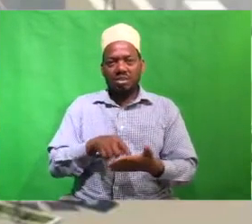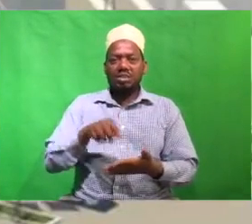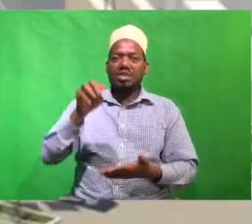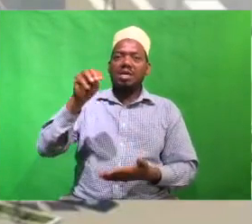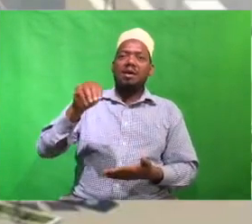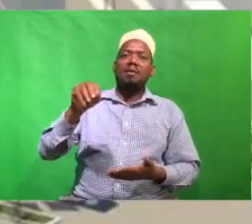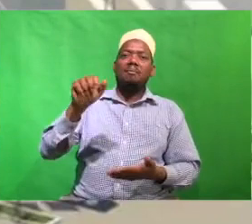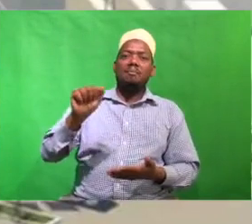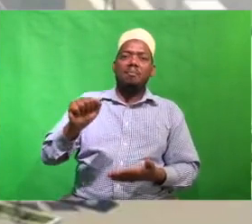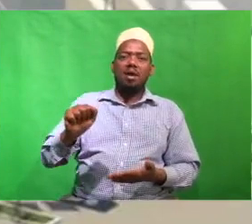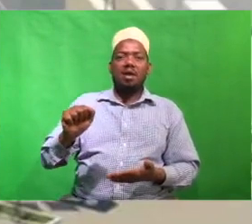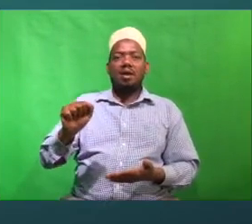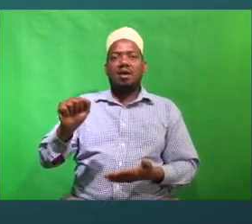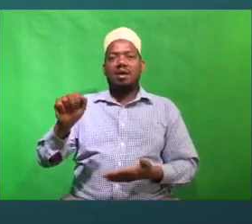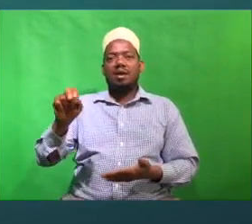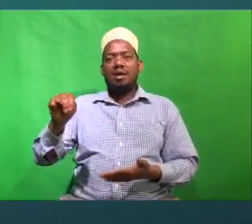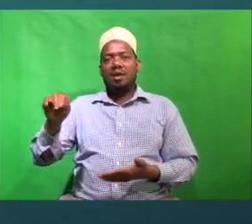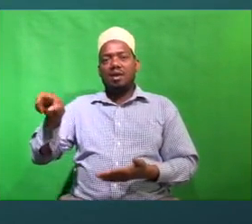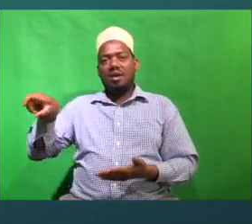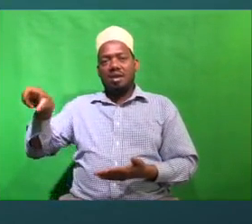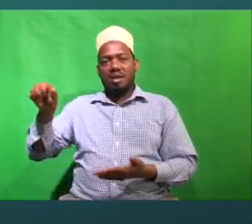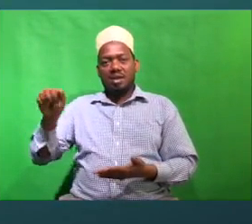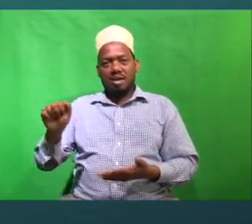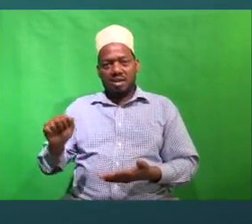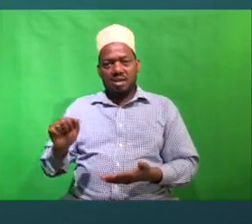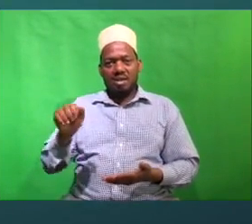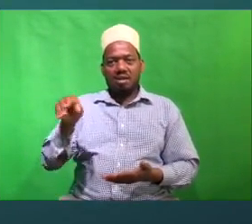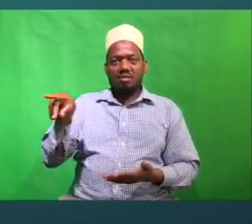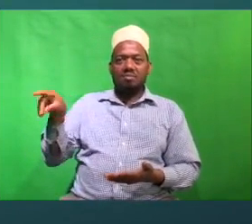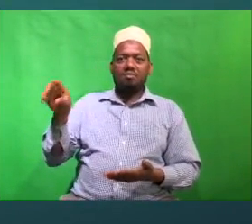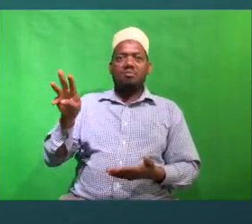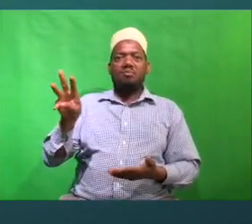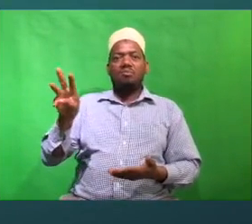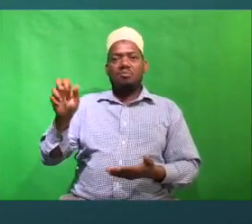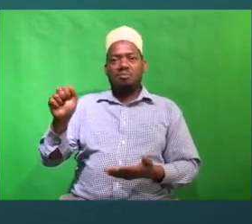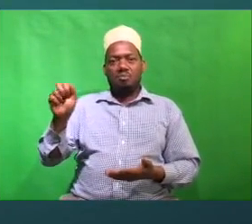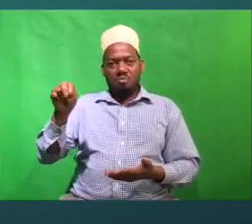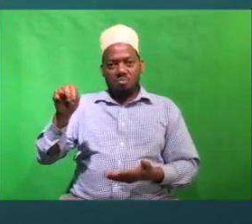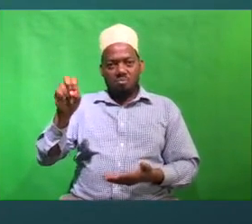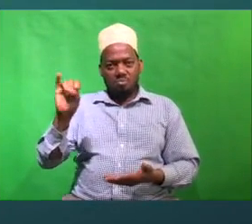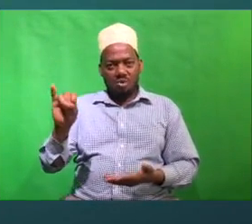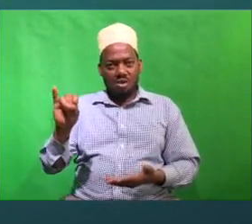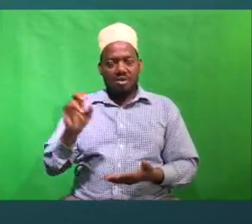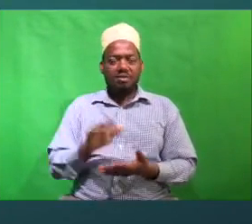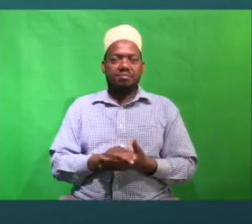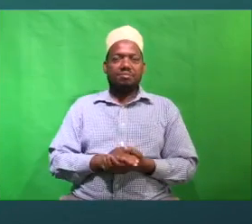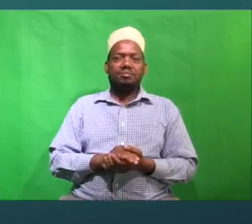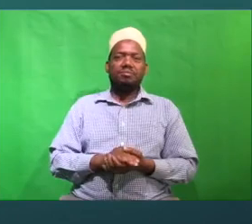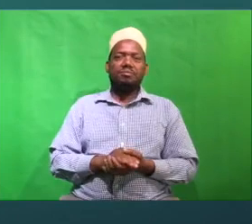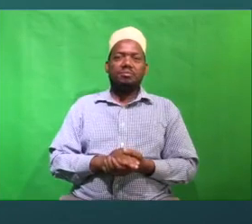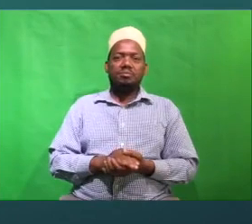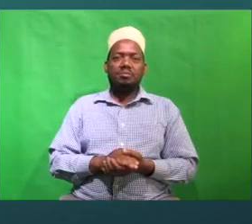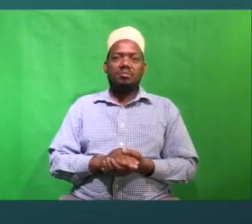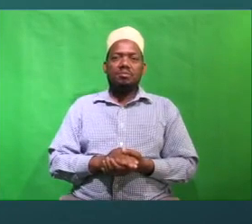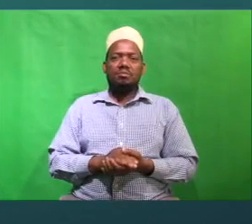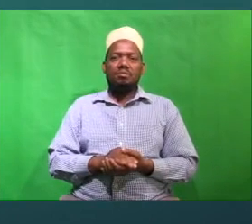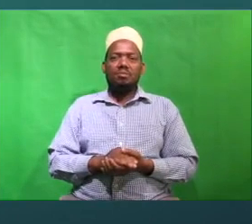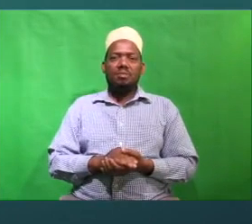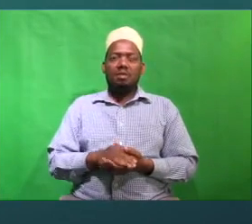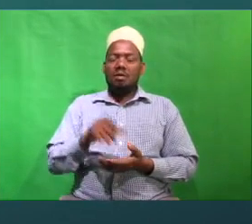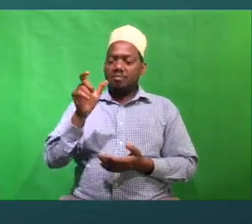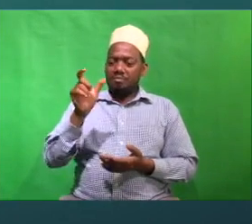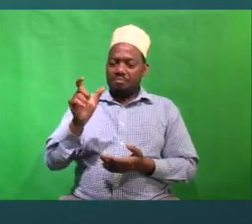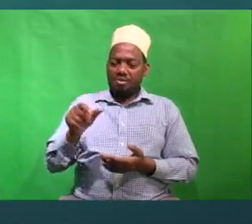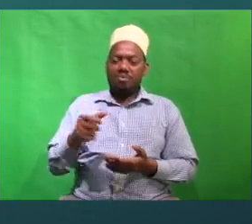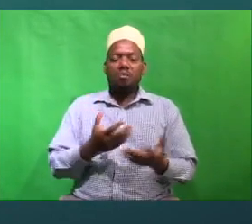be attracting many people to live in Mangapwani because there is a new town, so that you can say is a government policy. So people